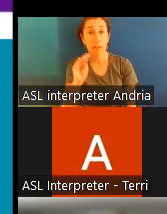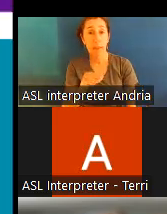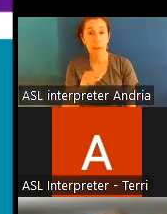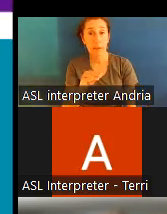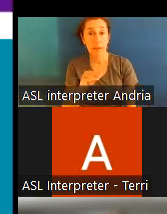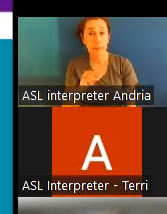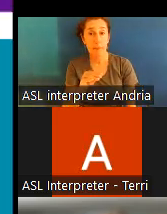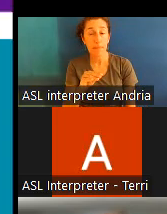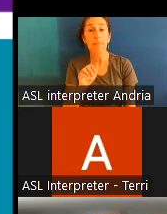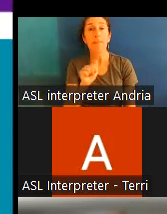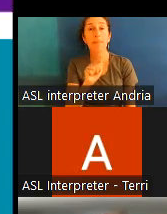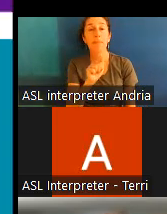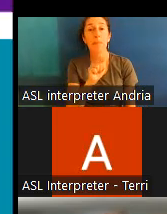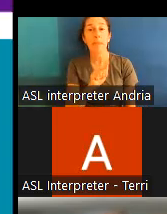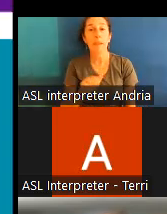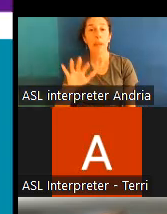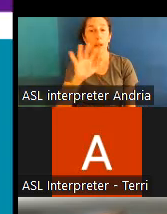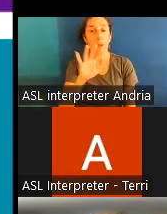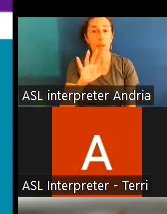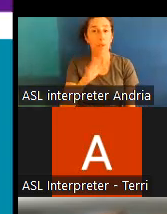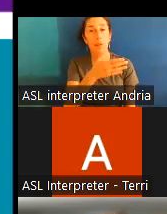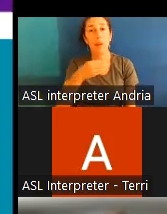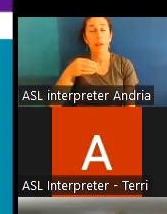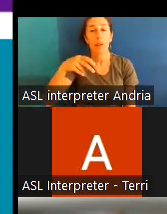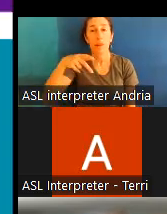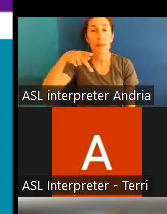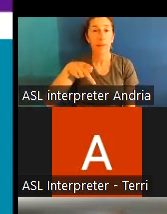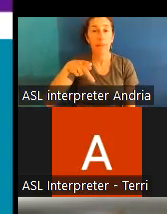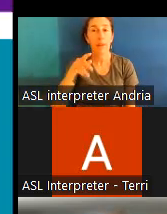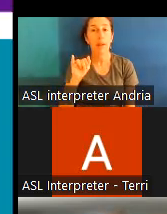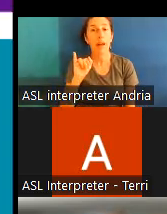Asian and Pacific Islanders,